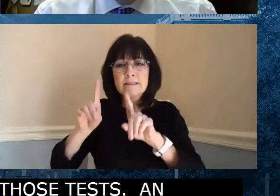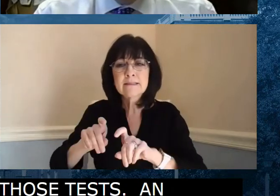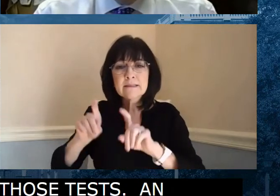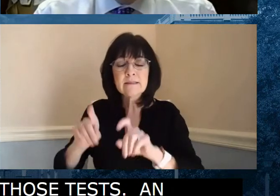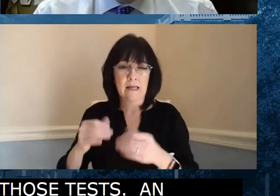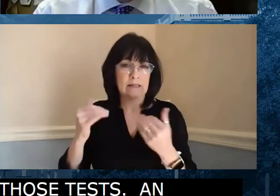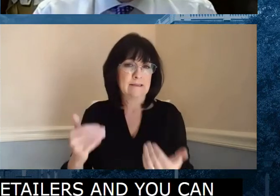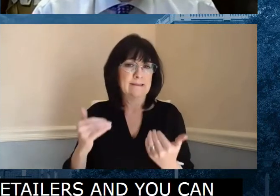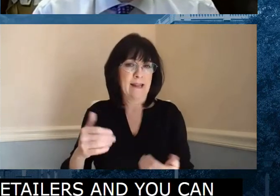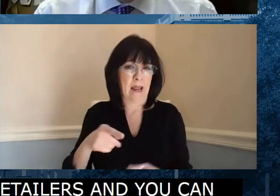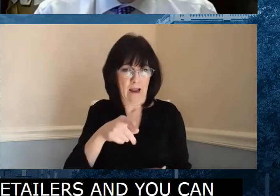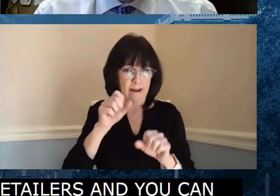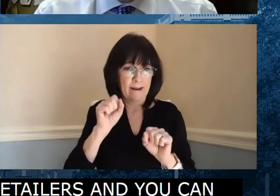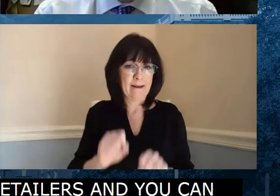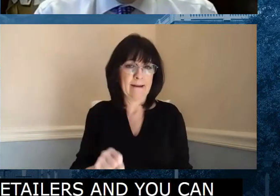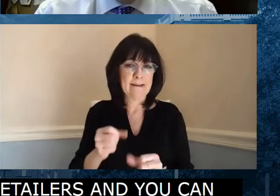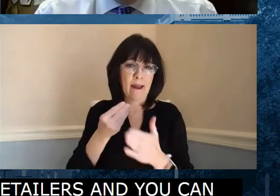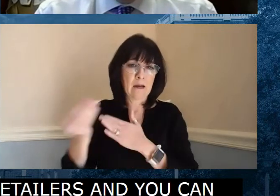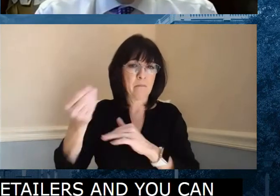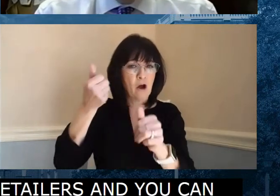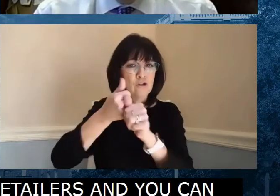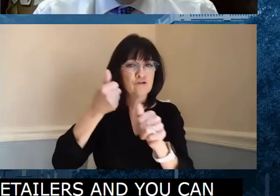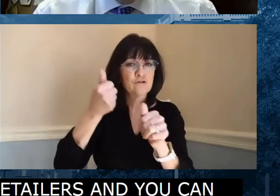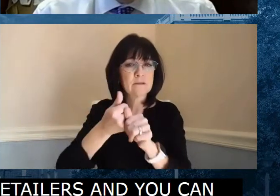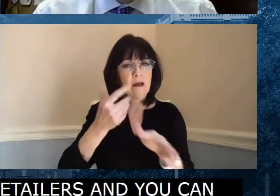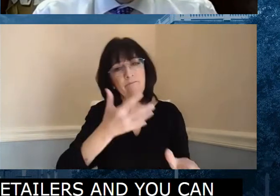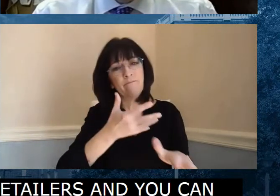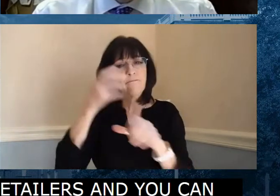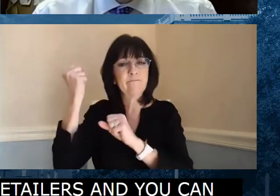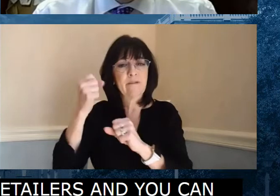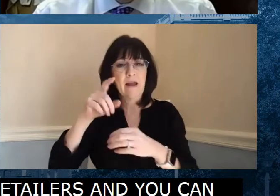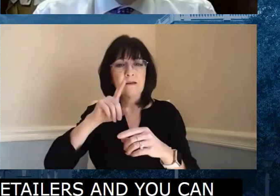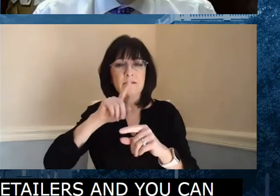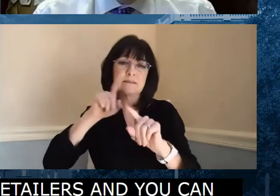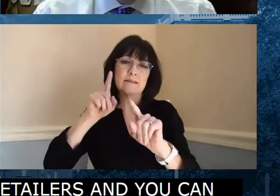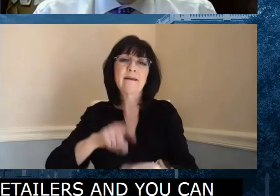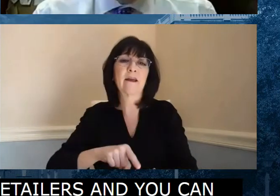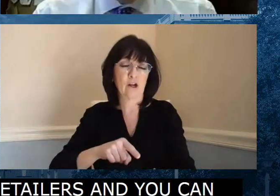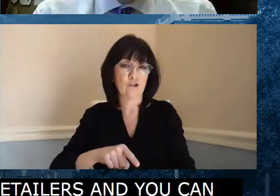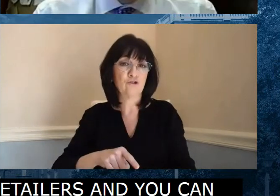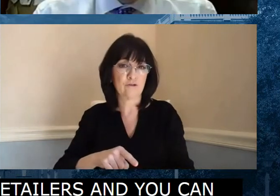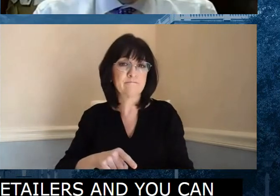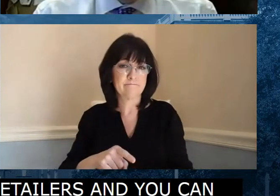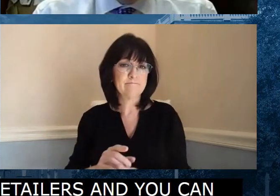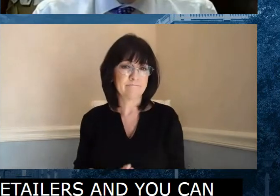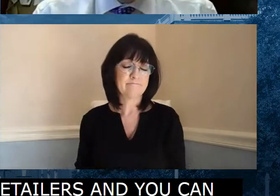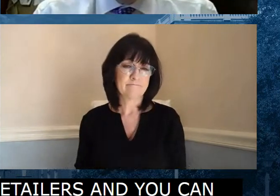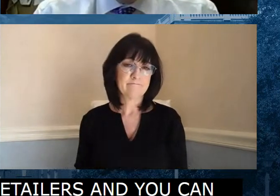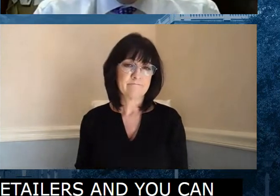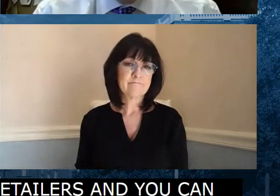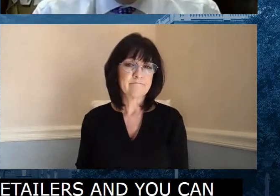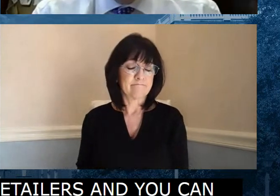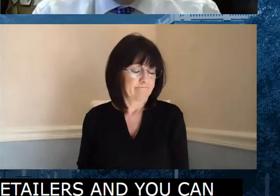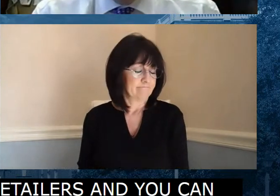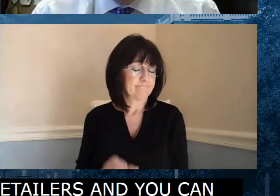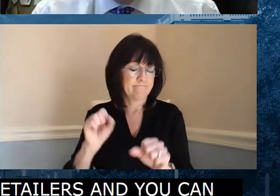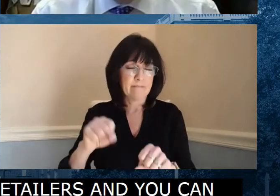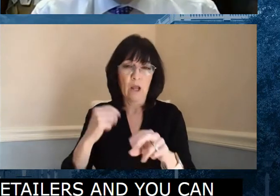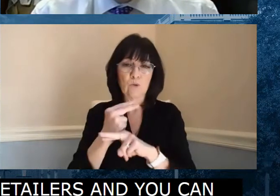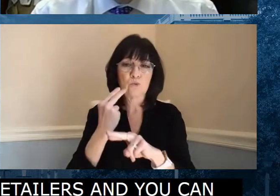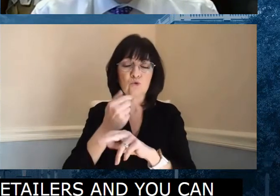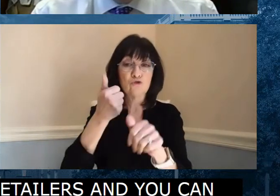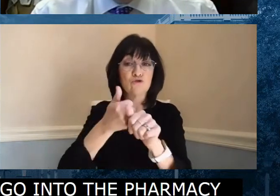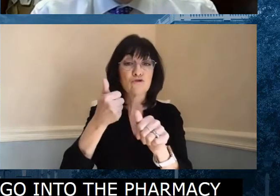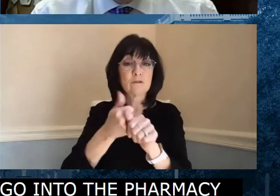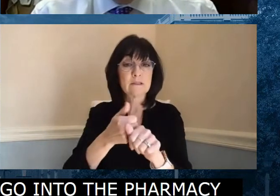get a product that we've been using in the state since about November for some events, and be able to use it yourself to feel comfortable that